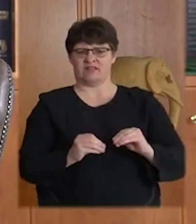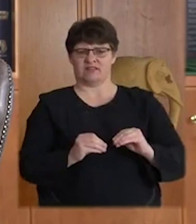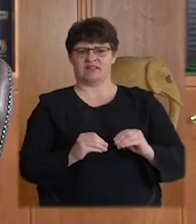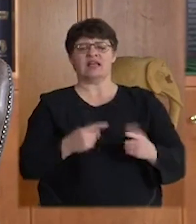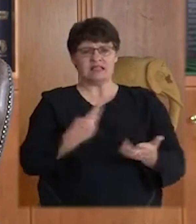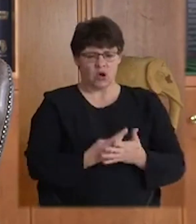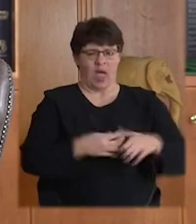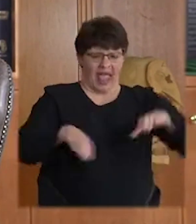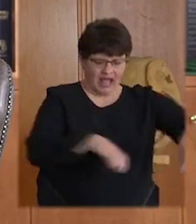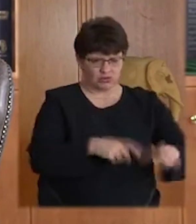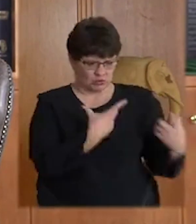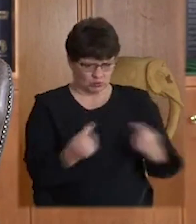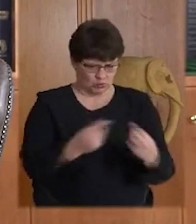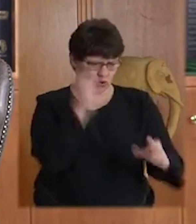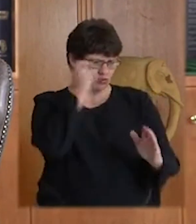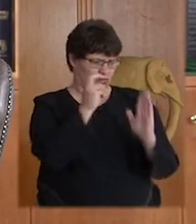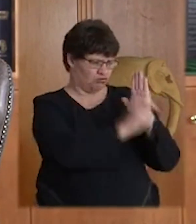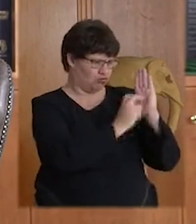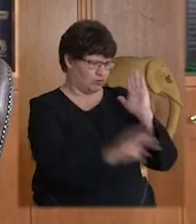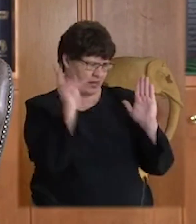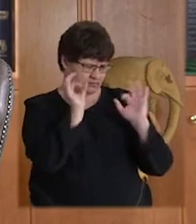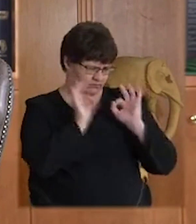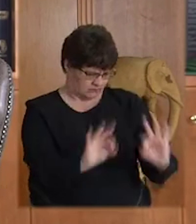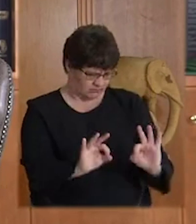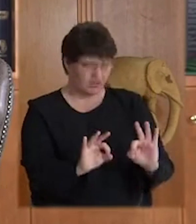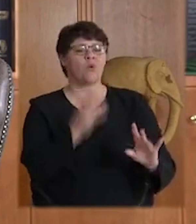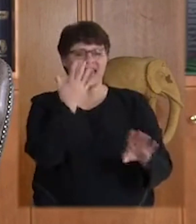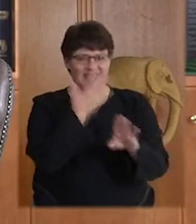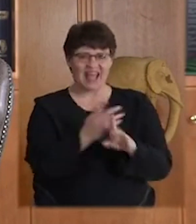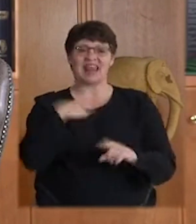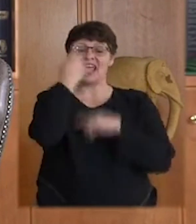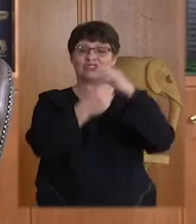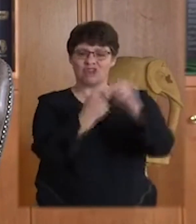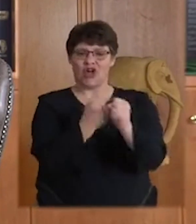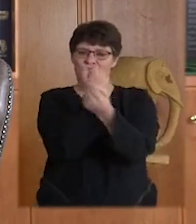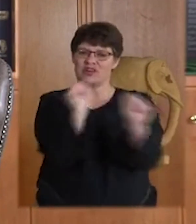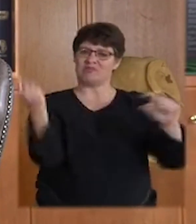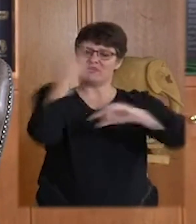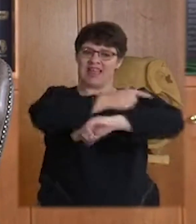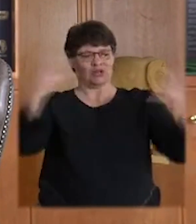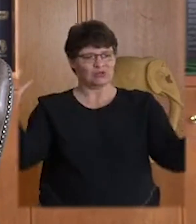our actions, we will once again celebrate Freedom Day together.